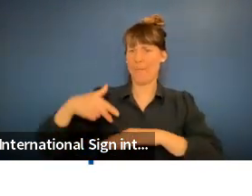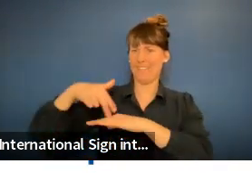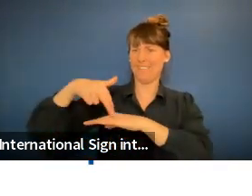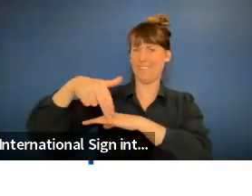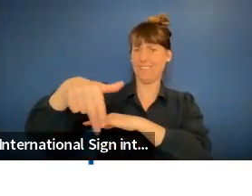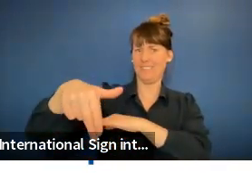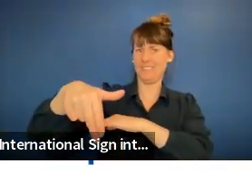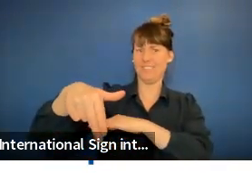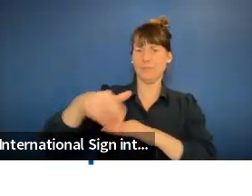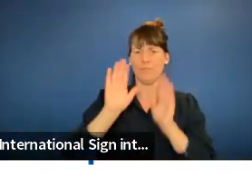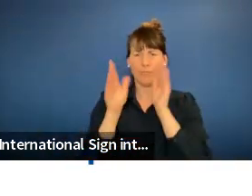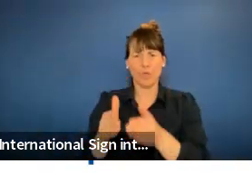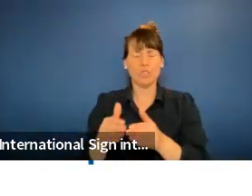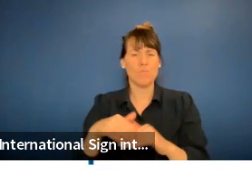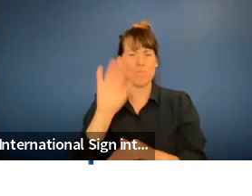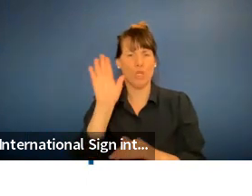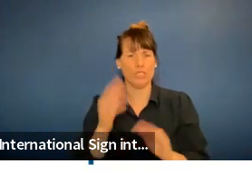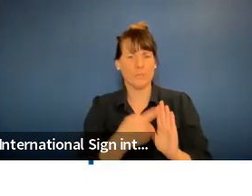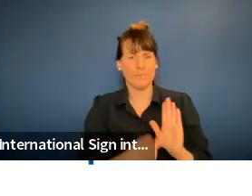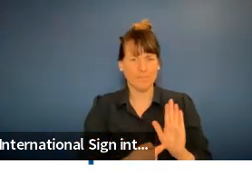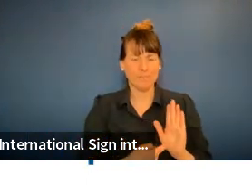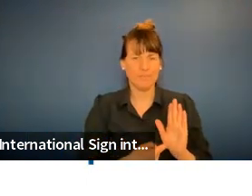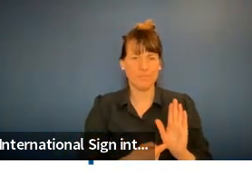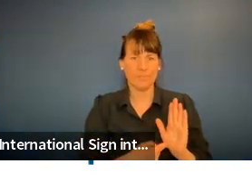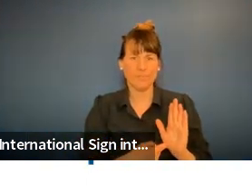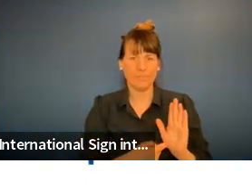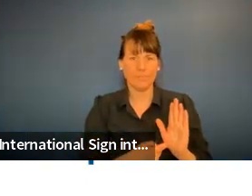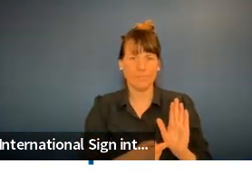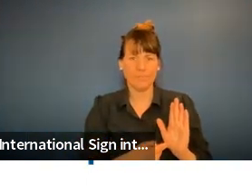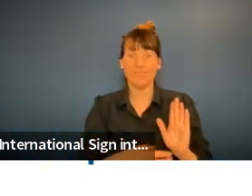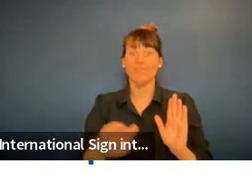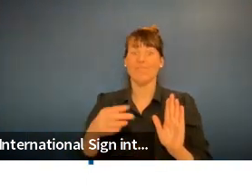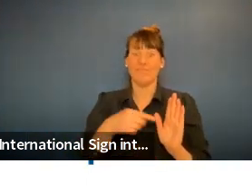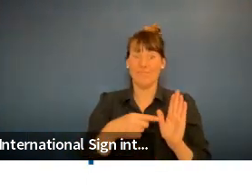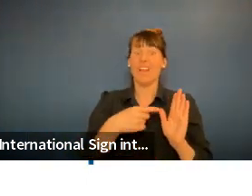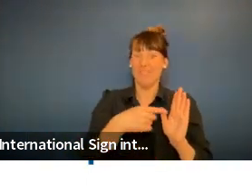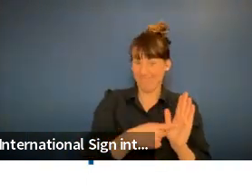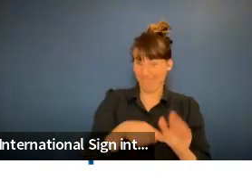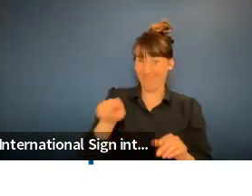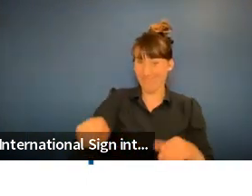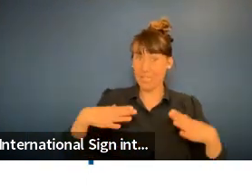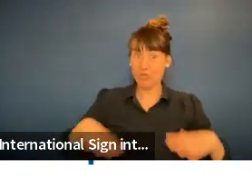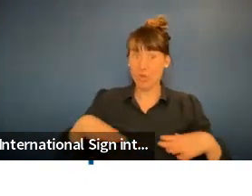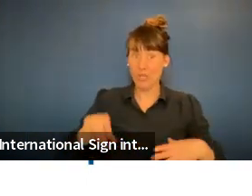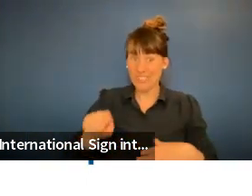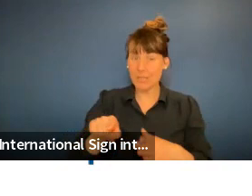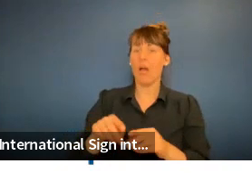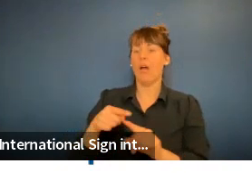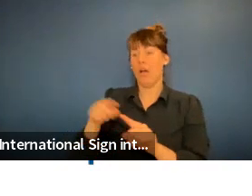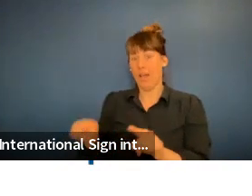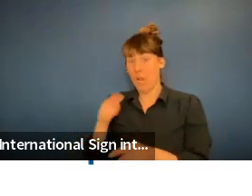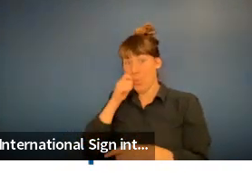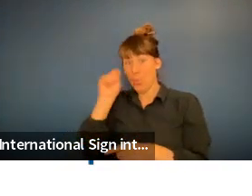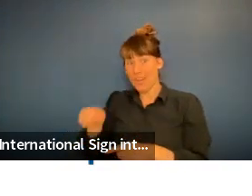30 products, more than doubling the range of government-funded products, and especially a significant increase of